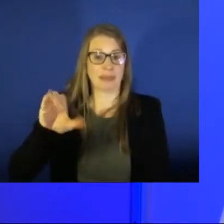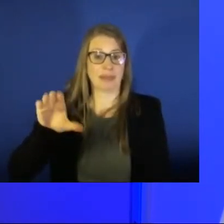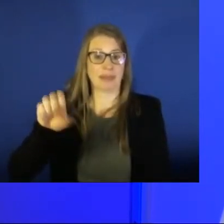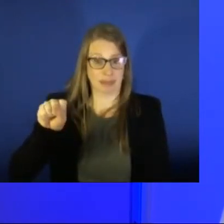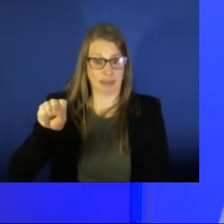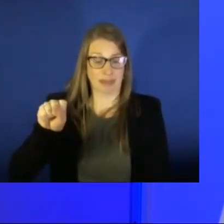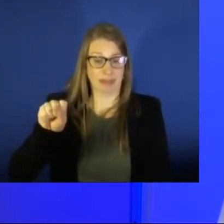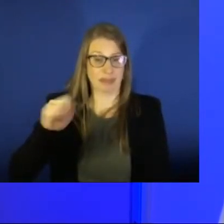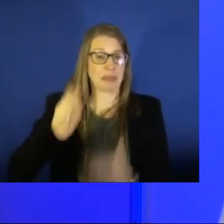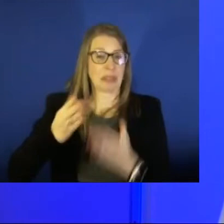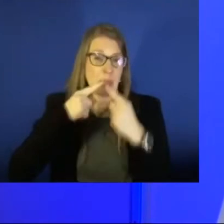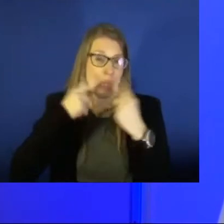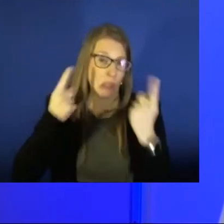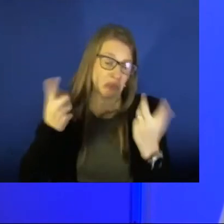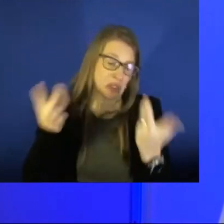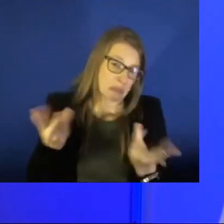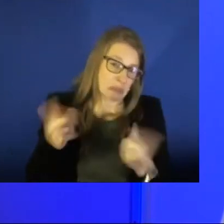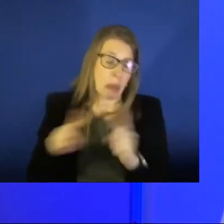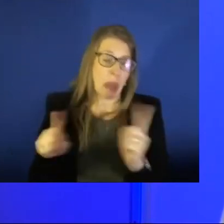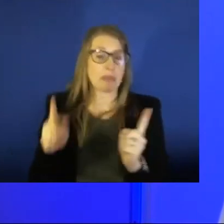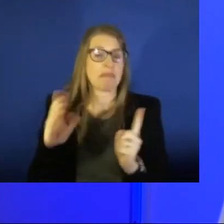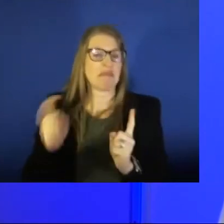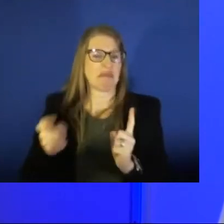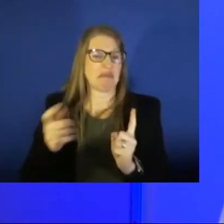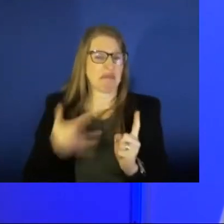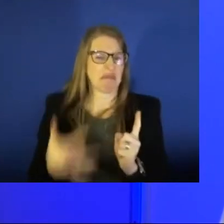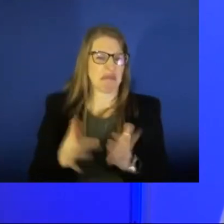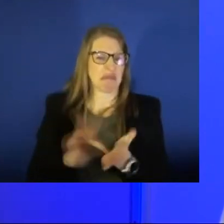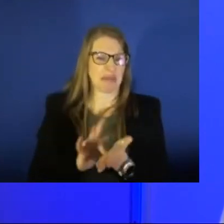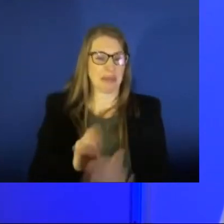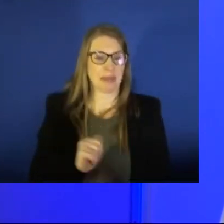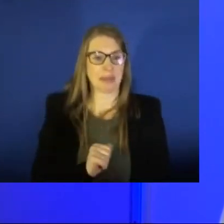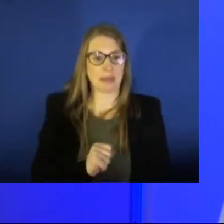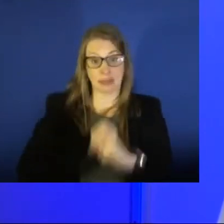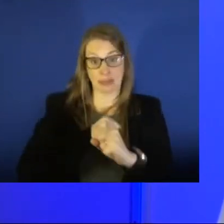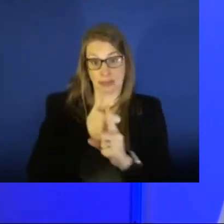So I think one should protect oneself the best they